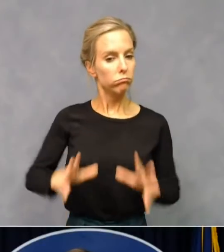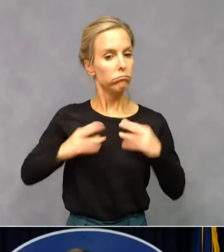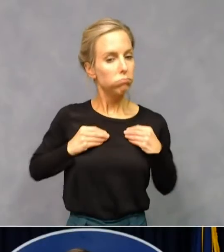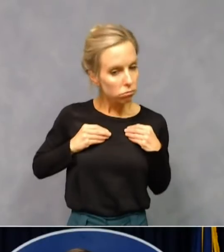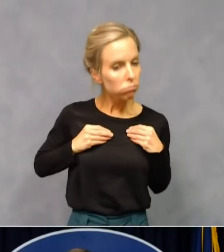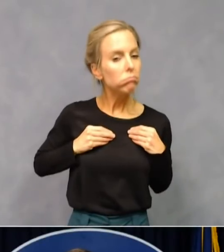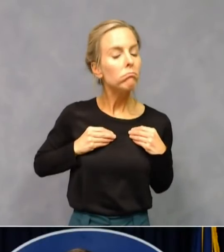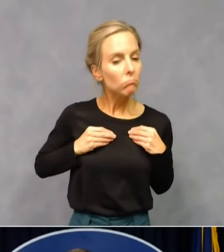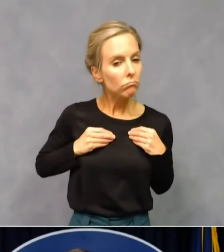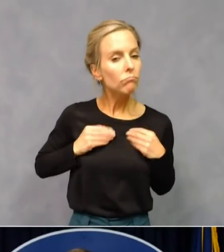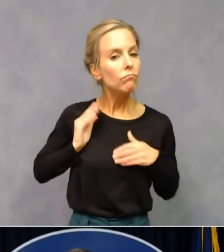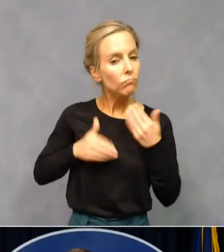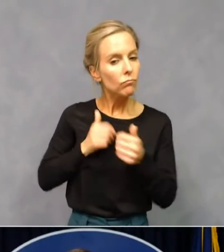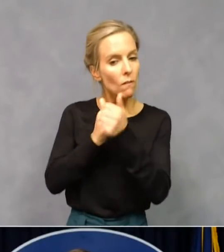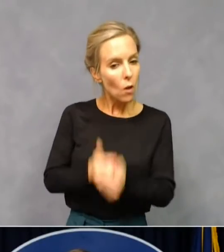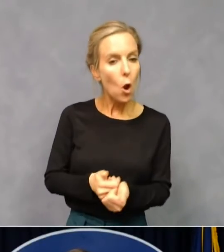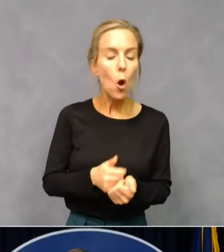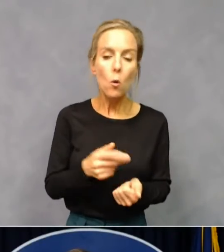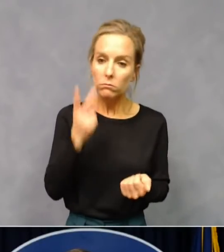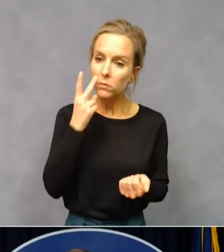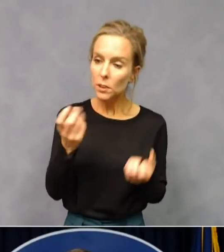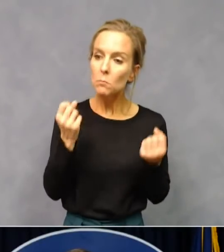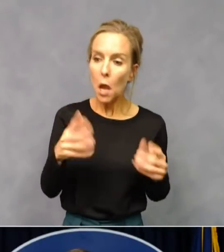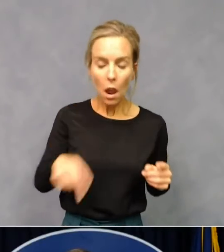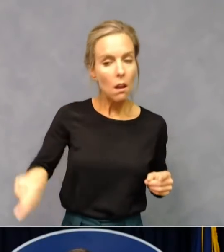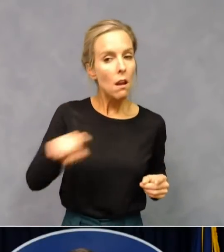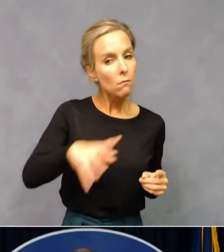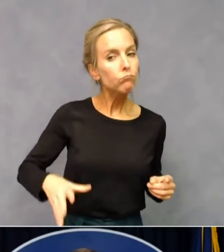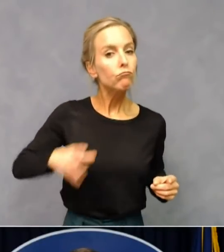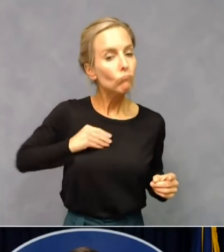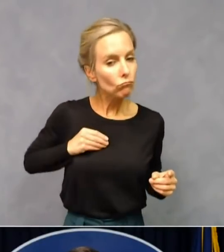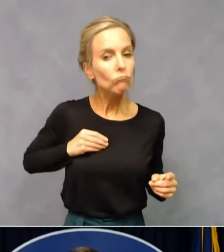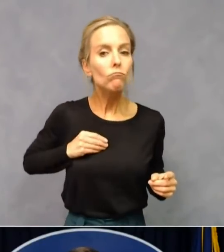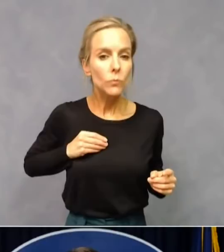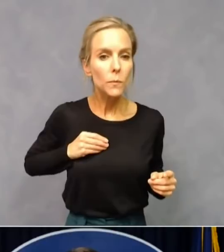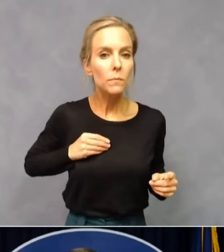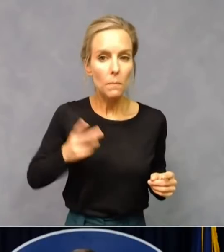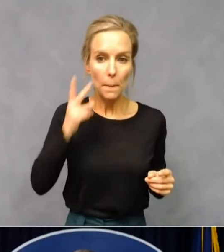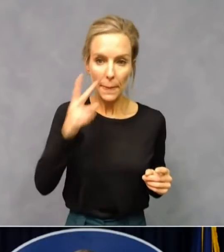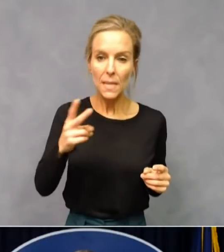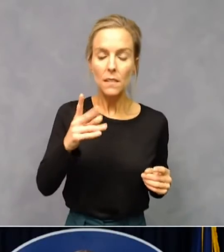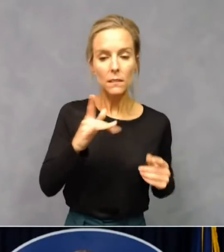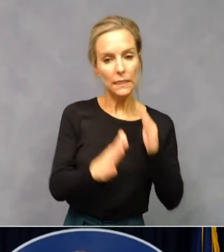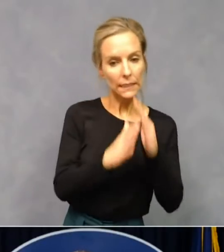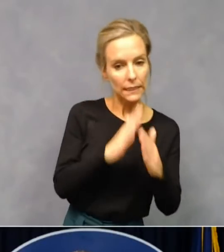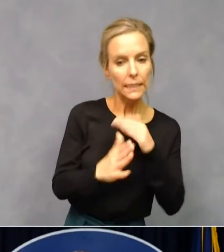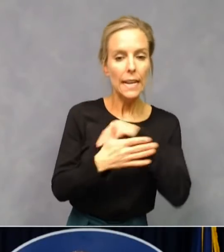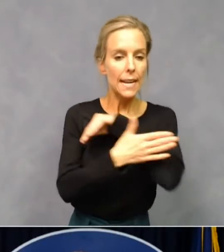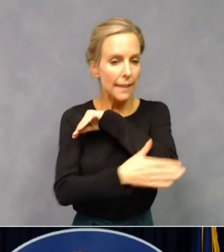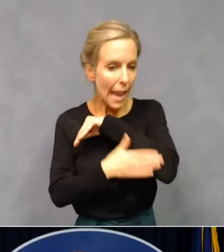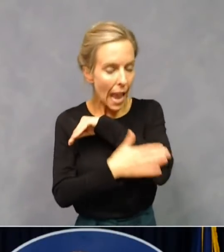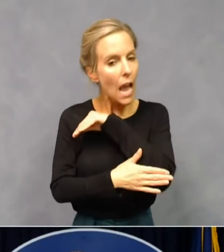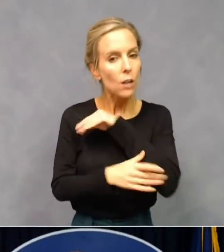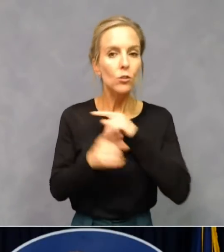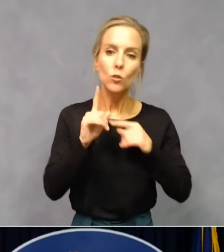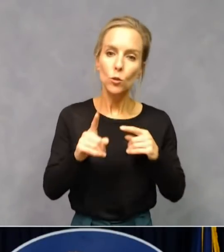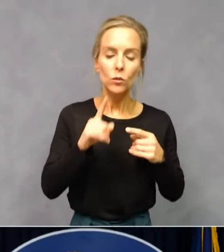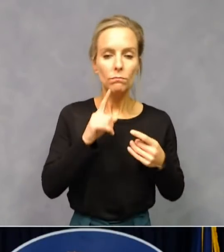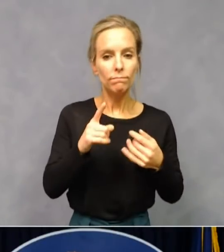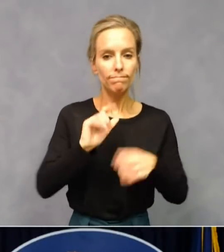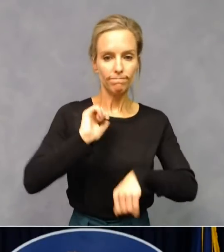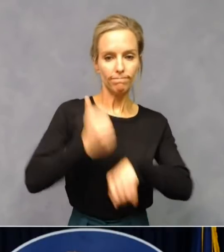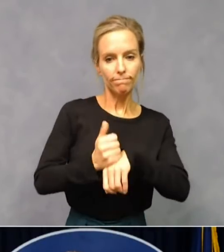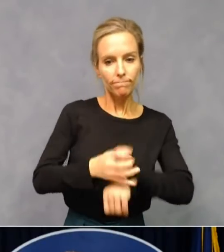real significant buy-in, and we are seeing cities and counties step up to enforce it. You know, one of